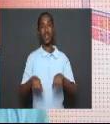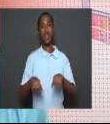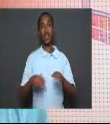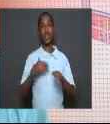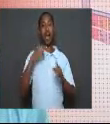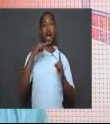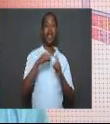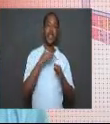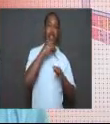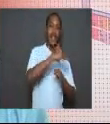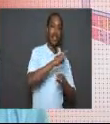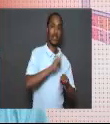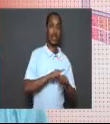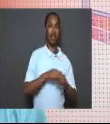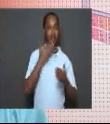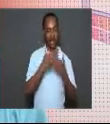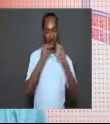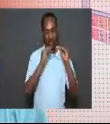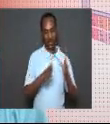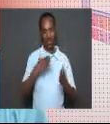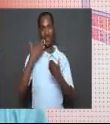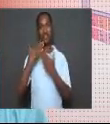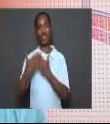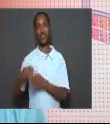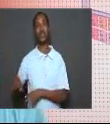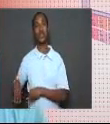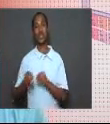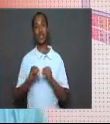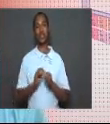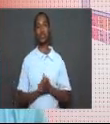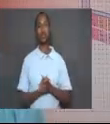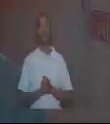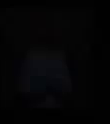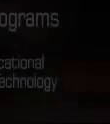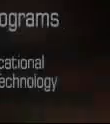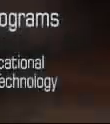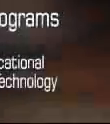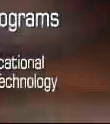for today. Until next time, thank you, teacher. Thank you, students.